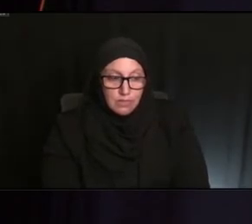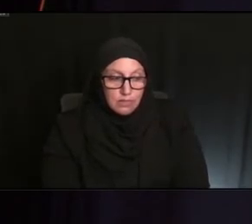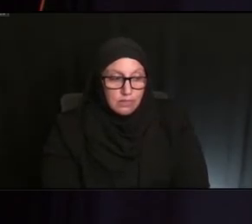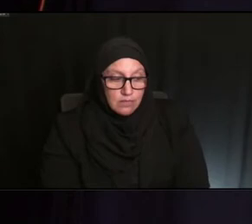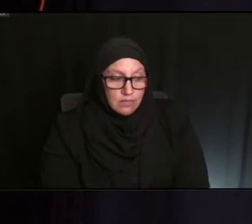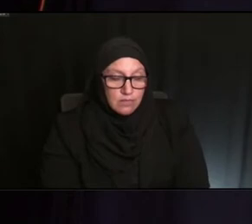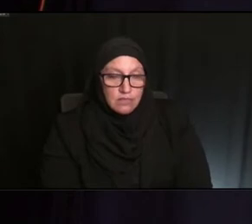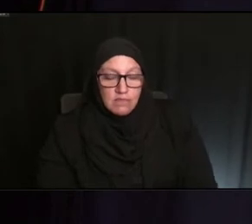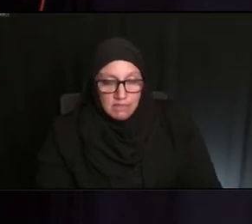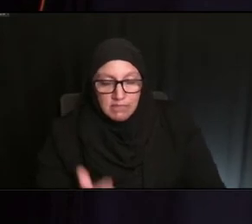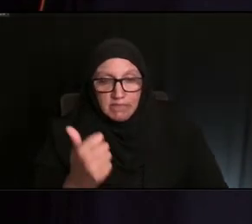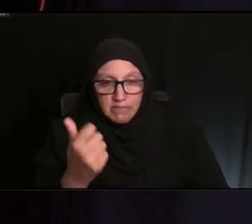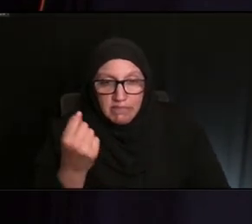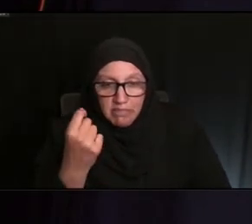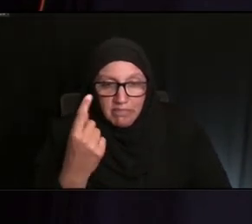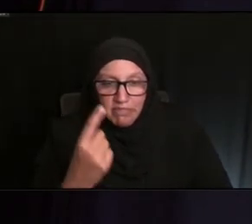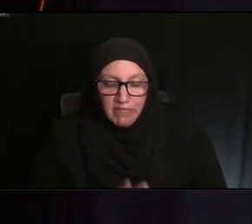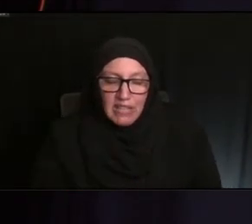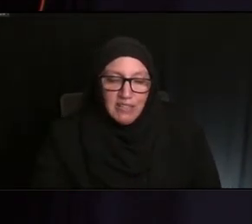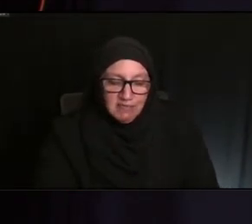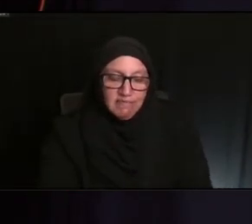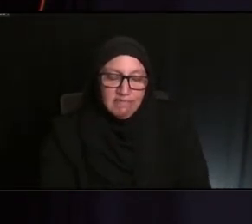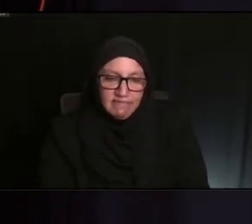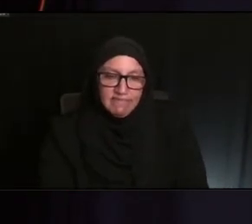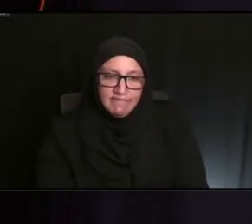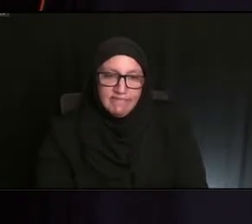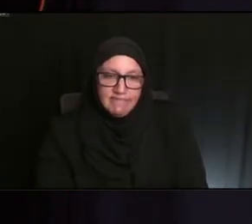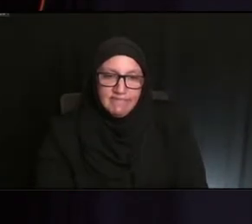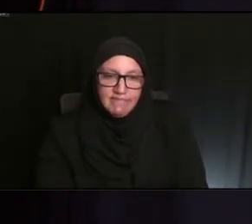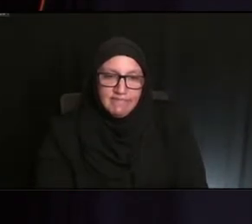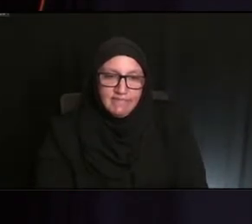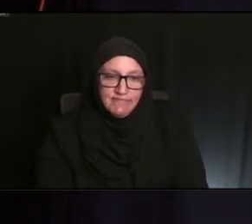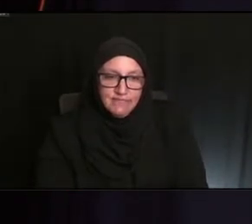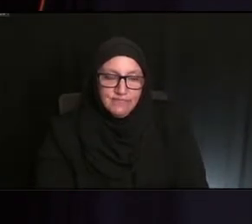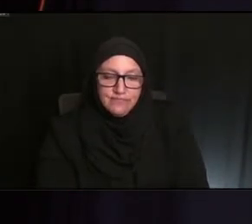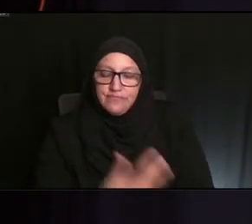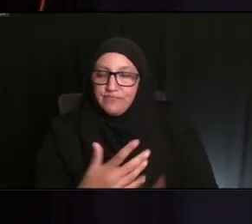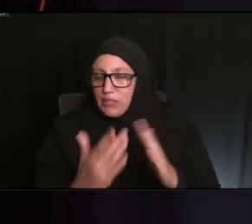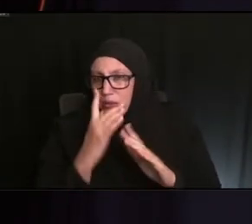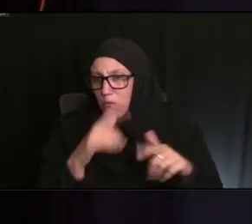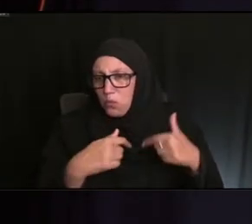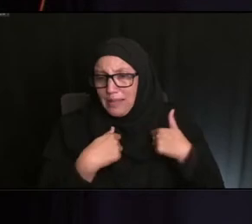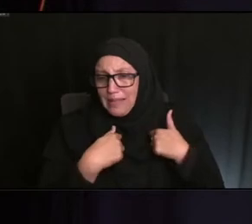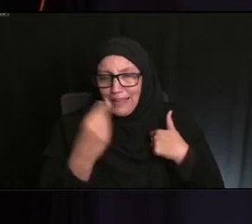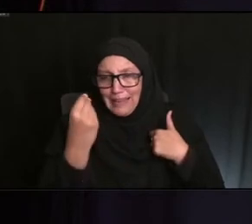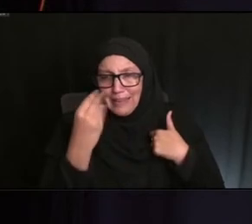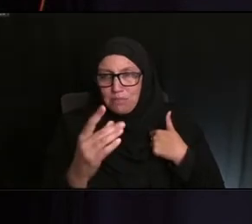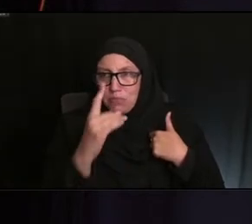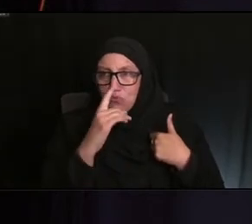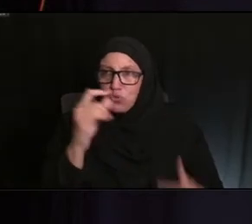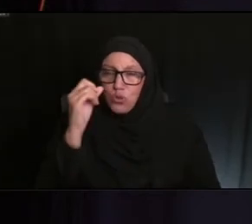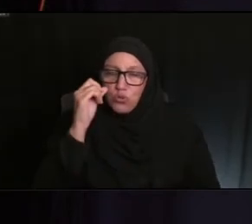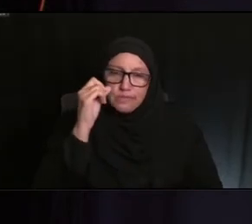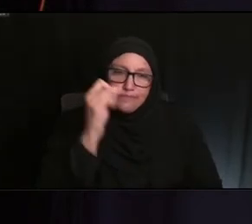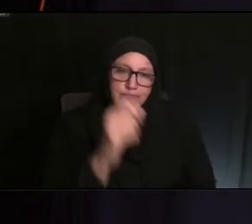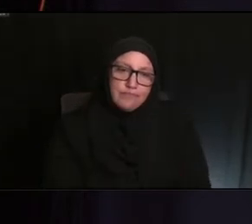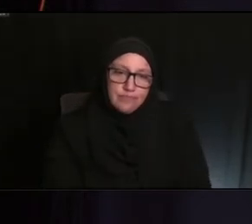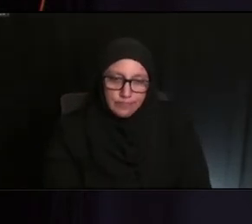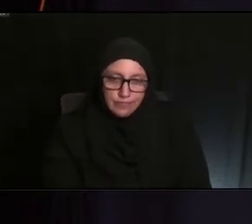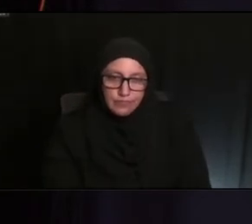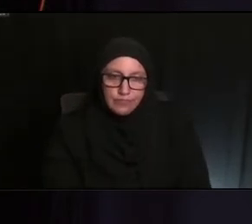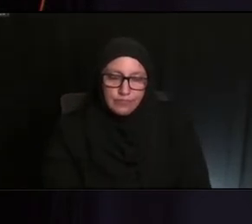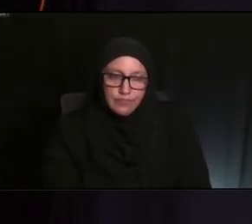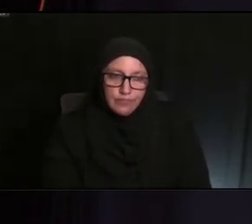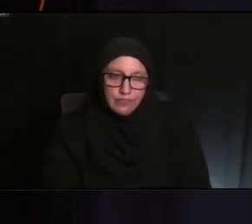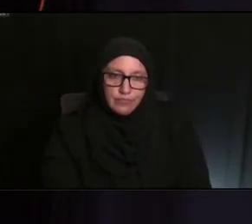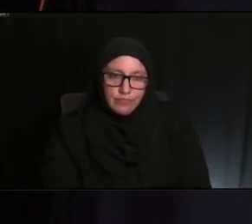Okay, the next point. How do we let people know? How do we let people know about the Imam,